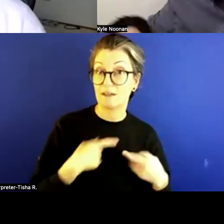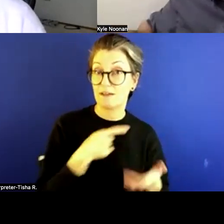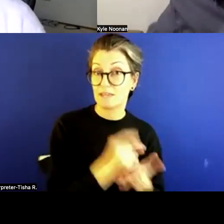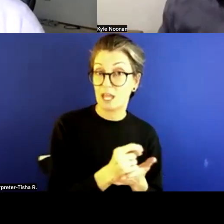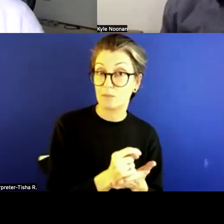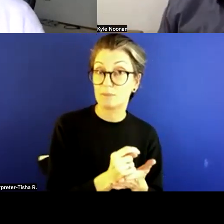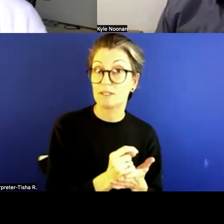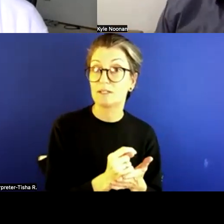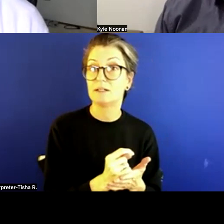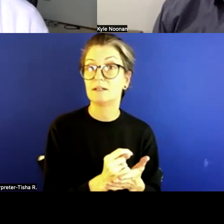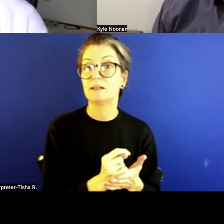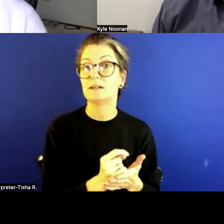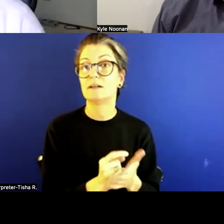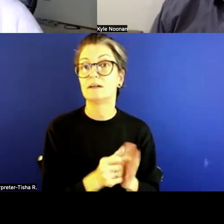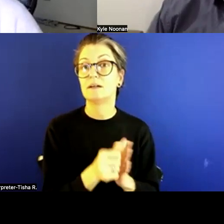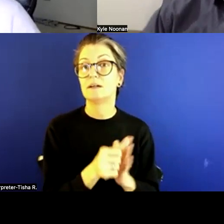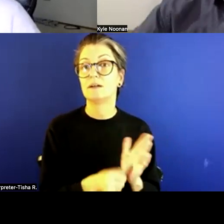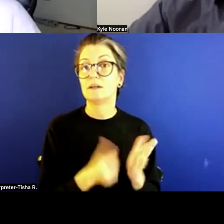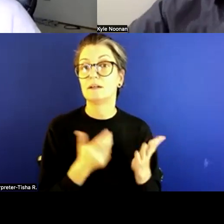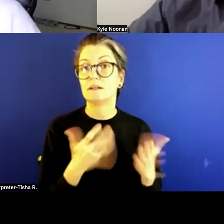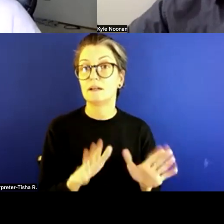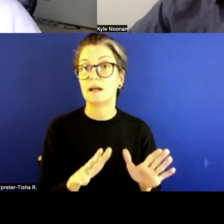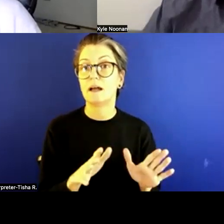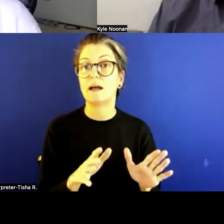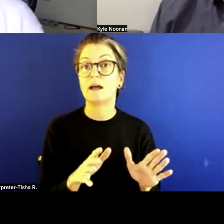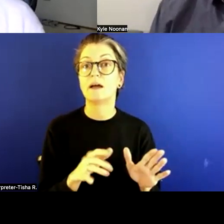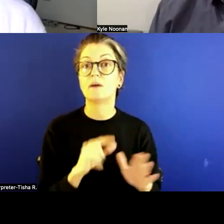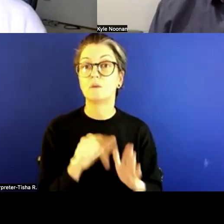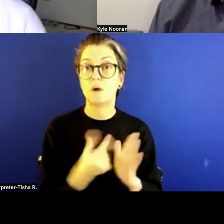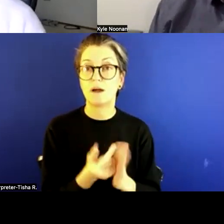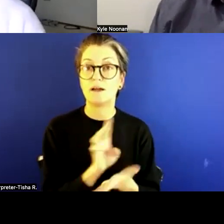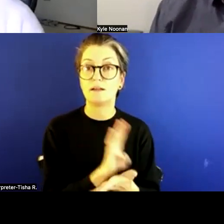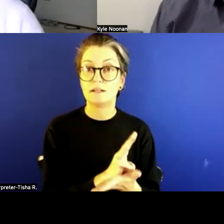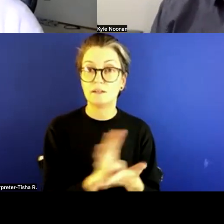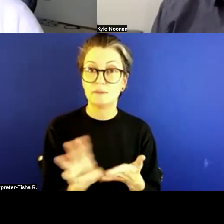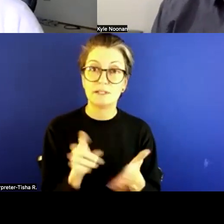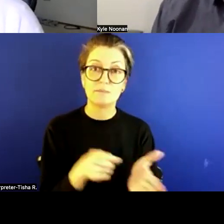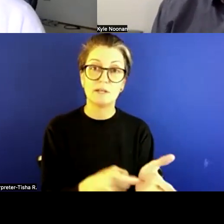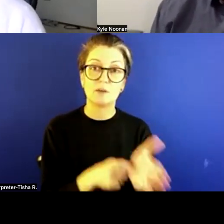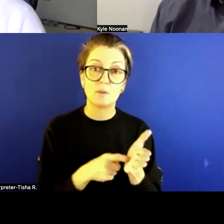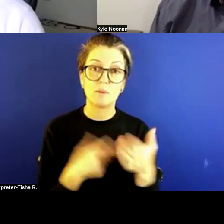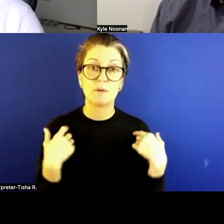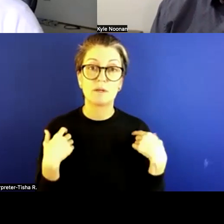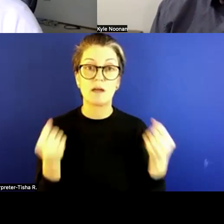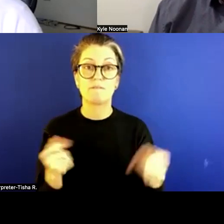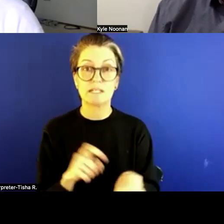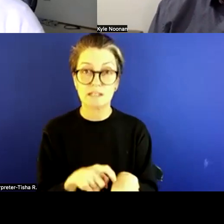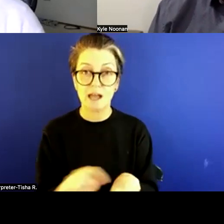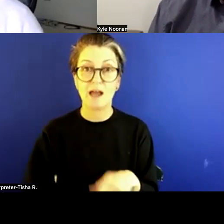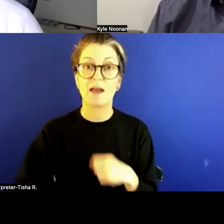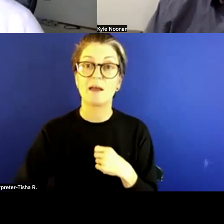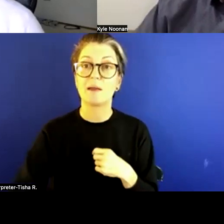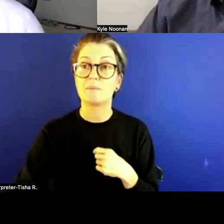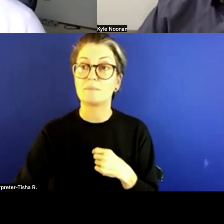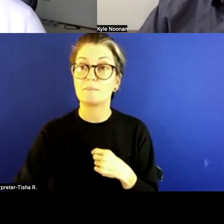and you've gone through that 6 weeks of mandatory recovery time, and then you do your little physical therapy, and they're like,